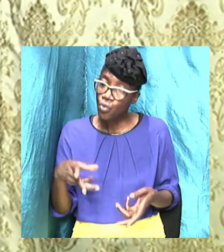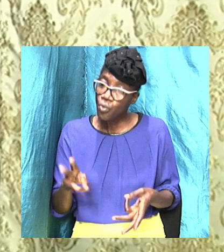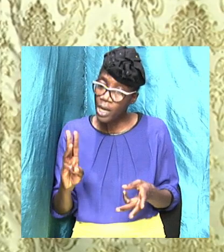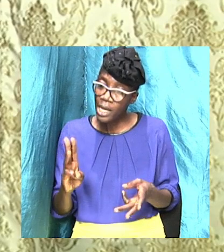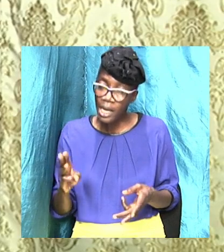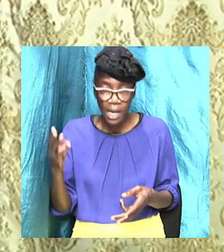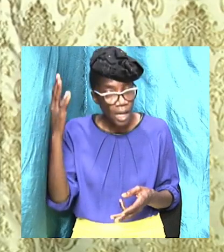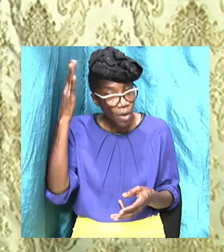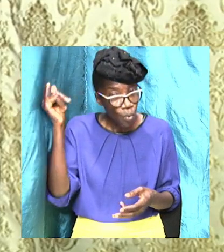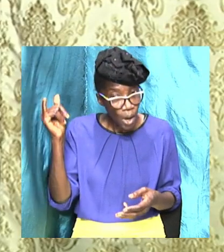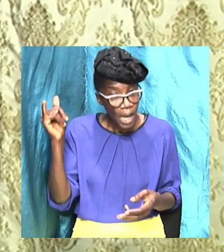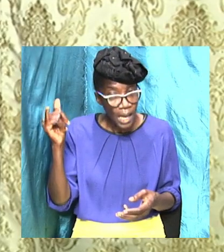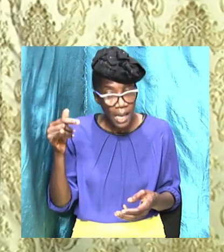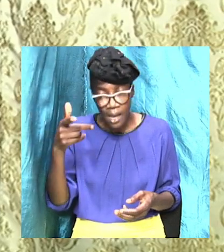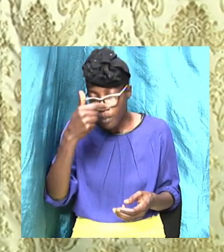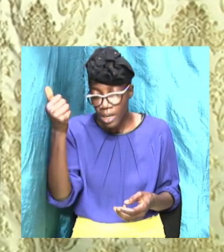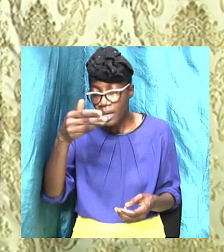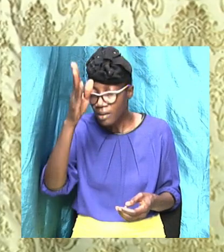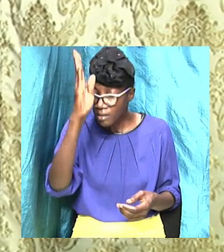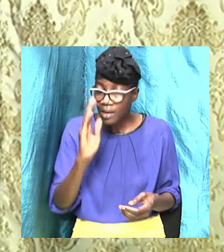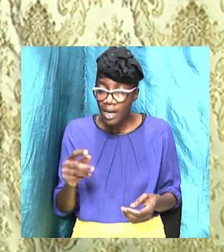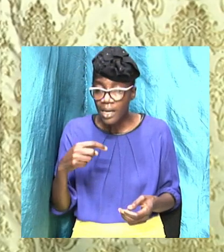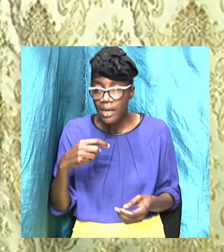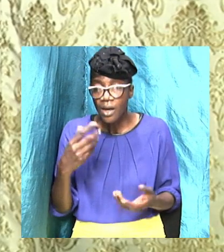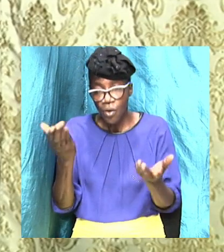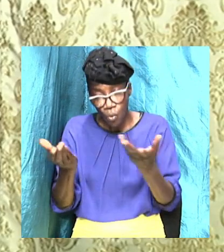holy? Because God require it.